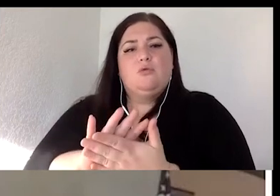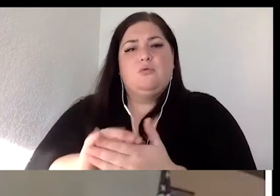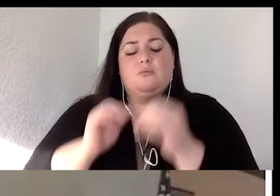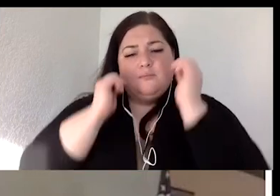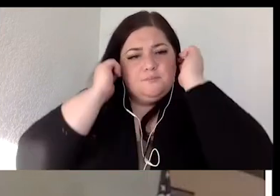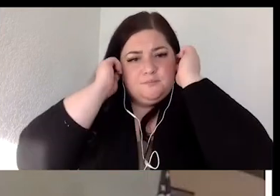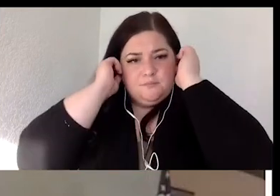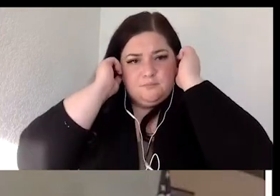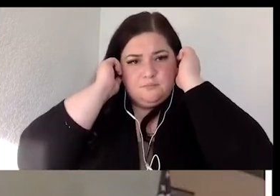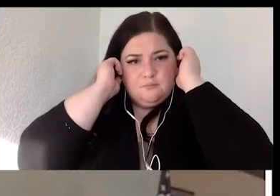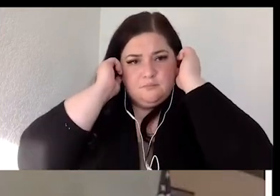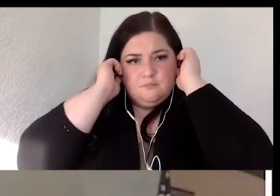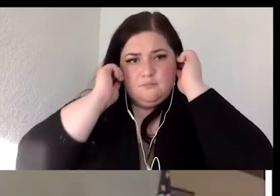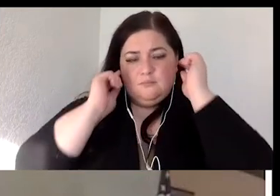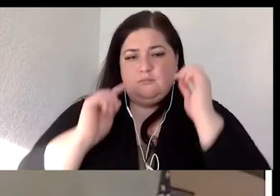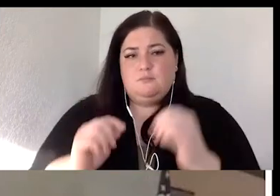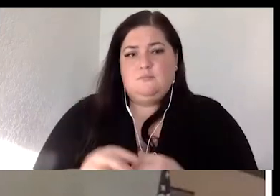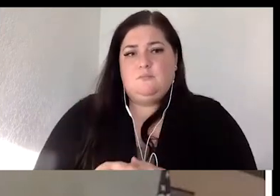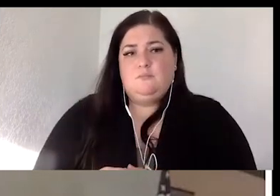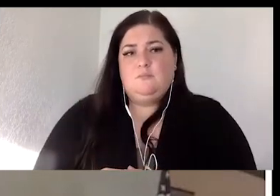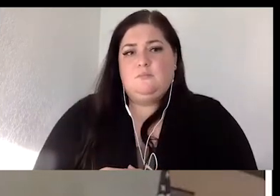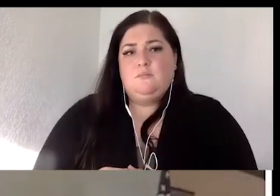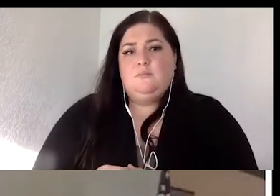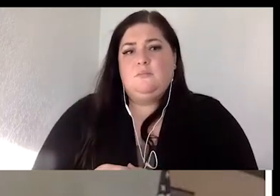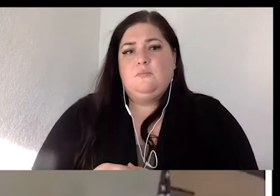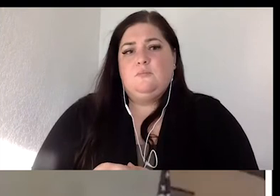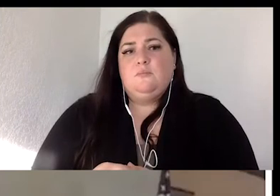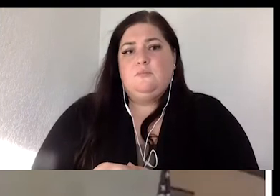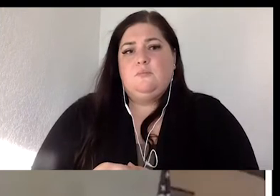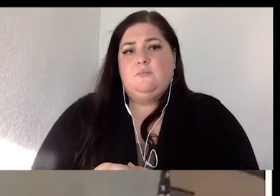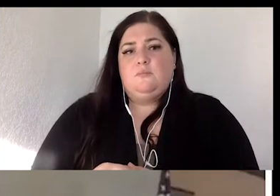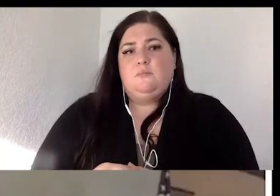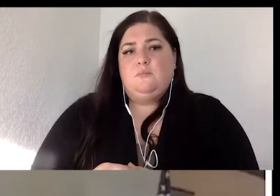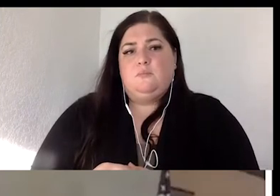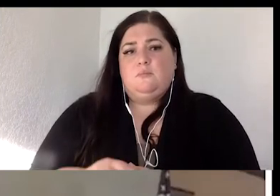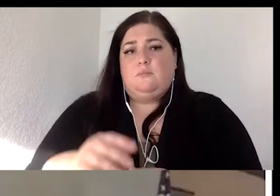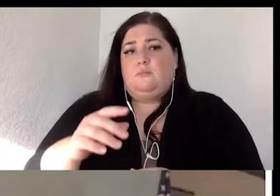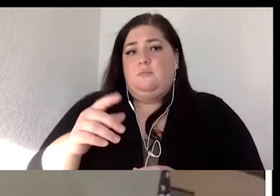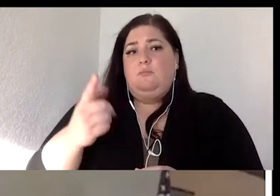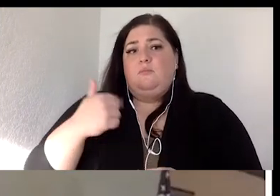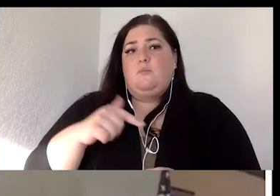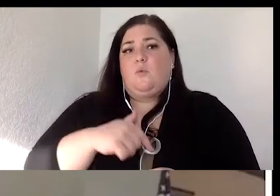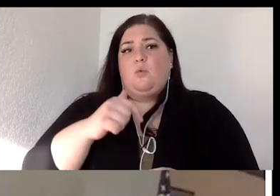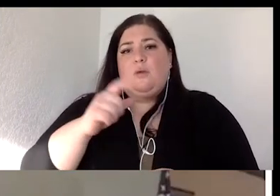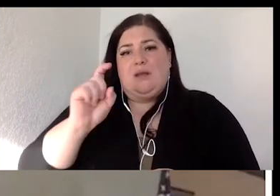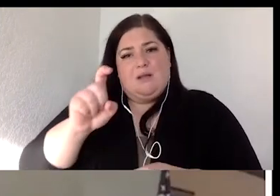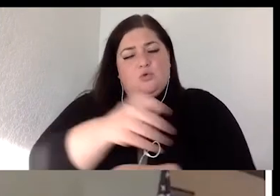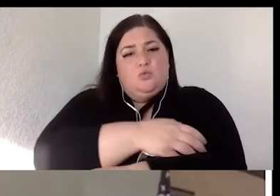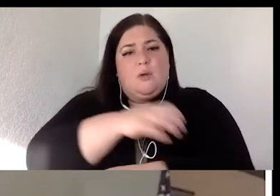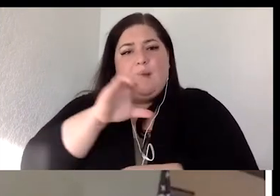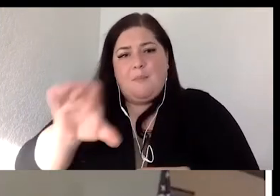ago. Still doesn't make any difference if the survivors are not empowered to actually go seek